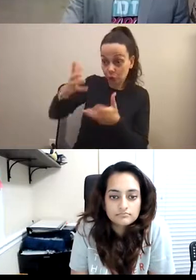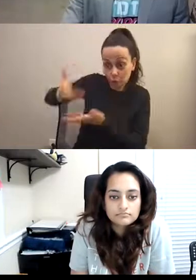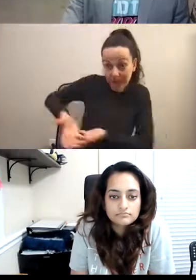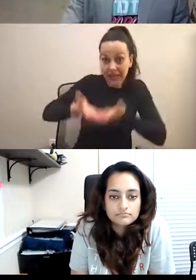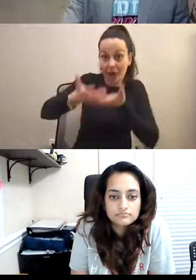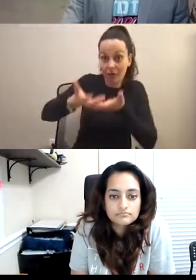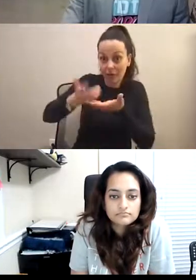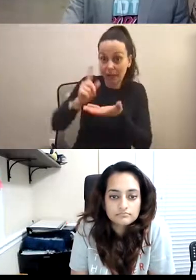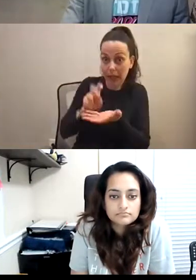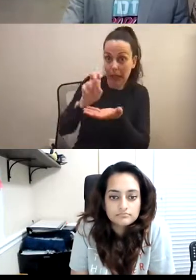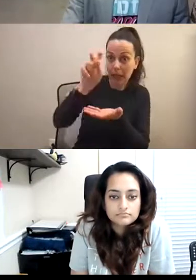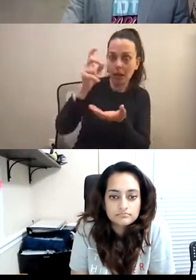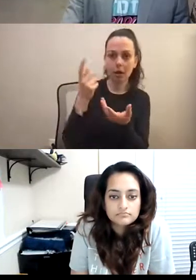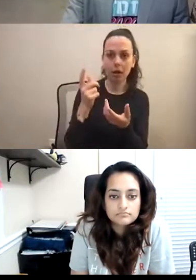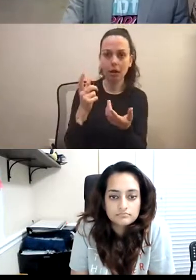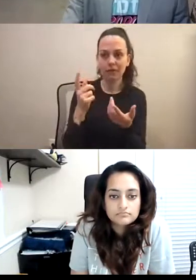time.